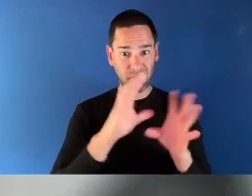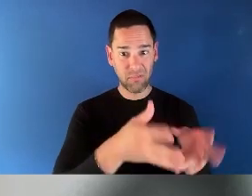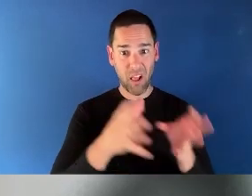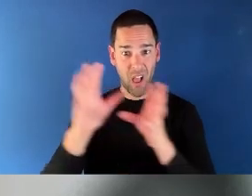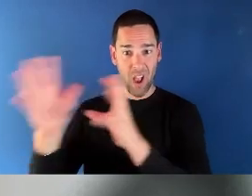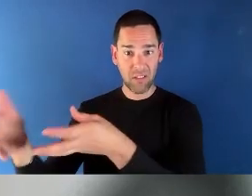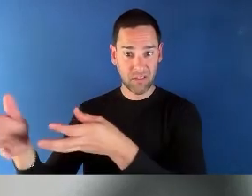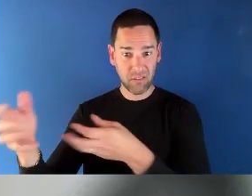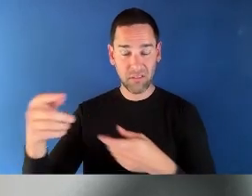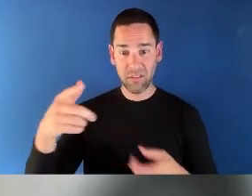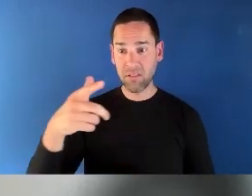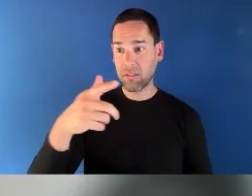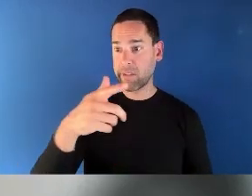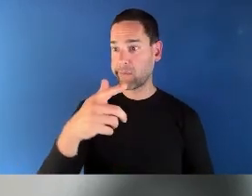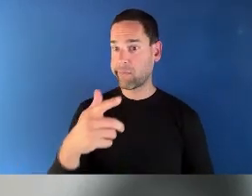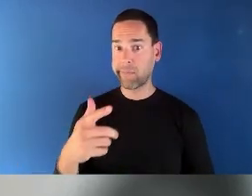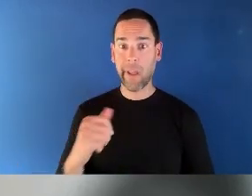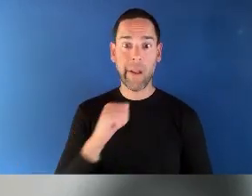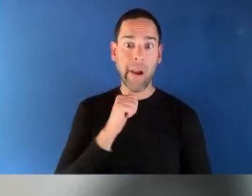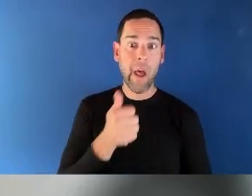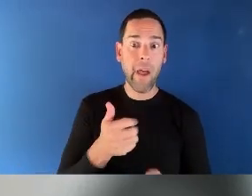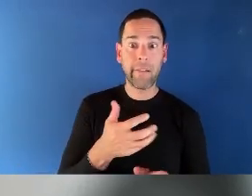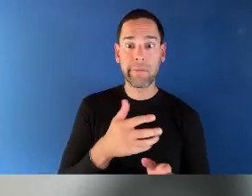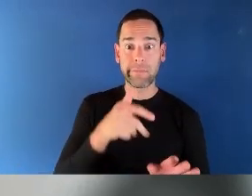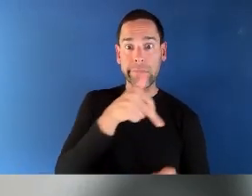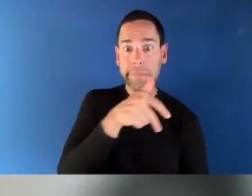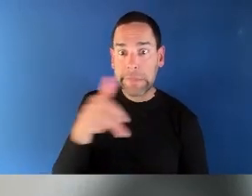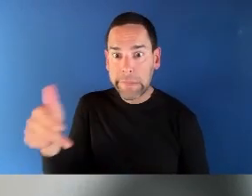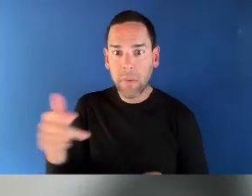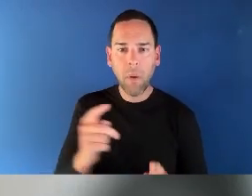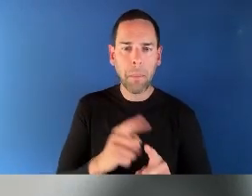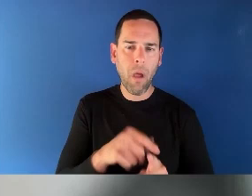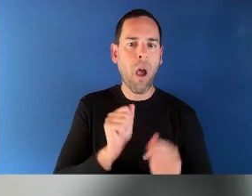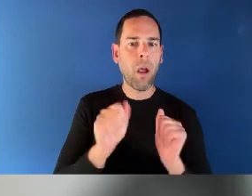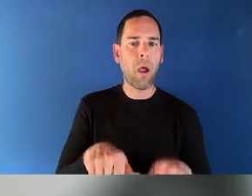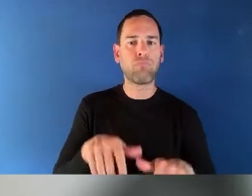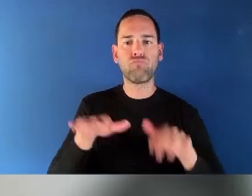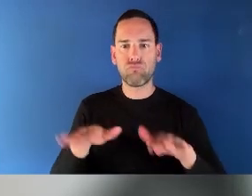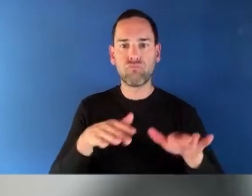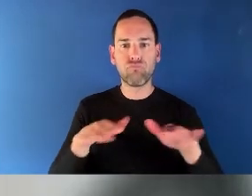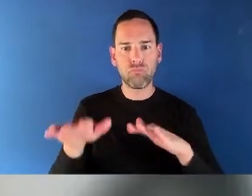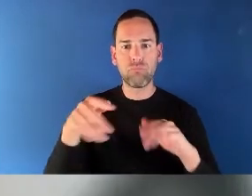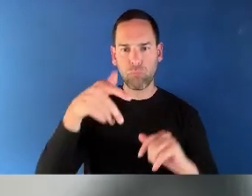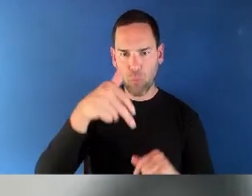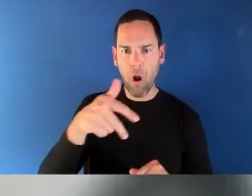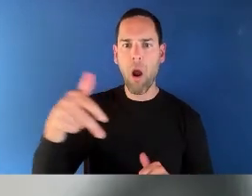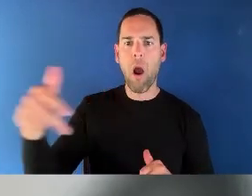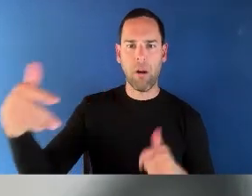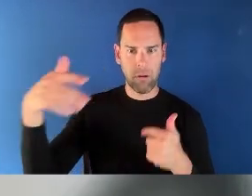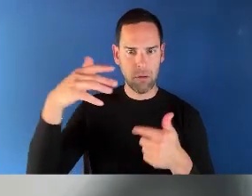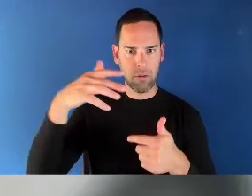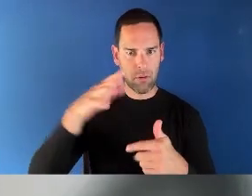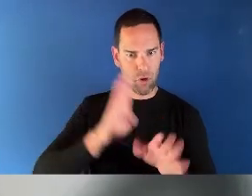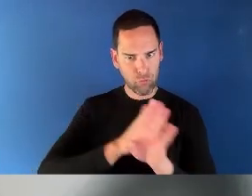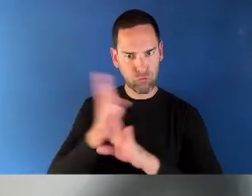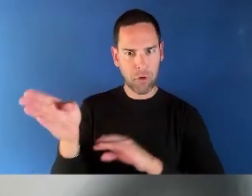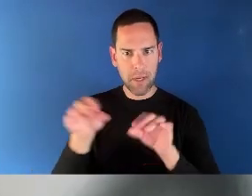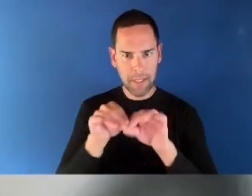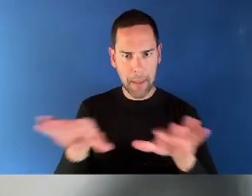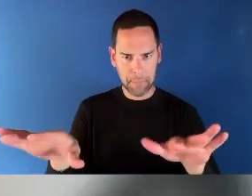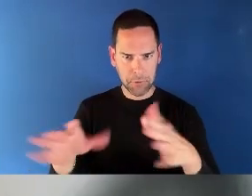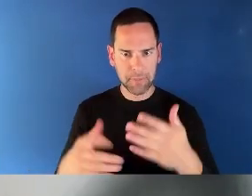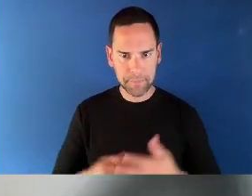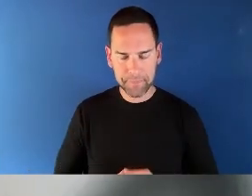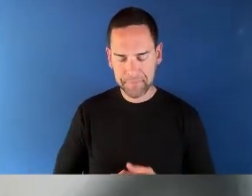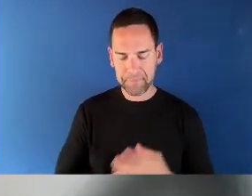campus, building in enough time for me to be able to move through them, like to get to them on time. And then